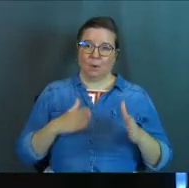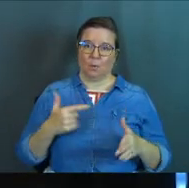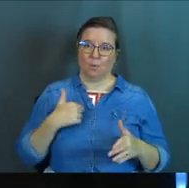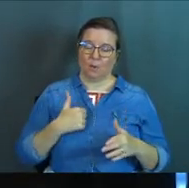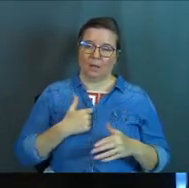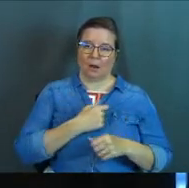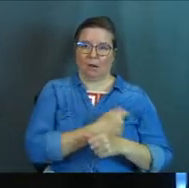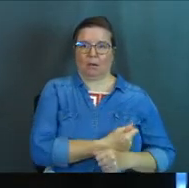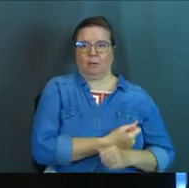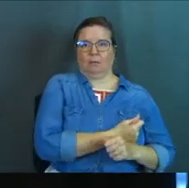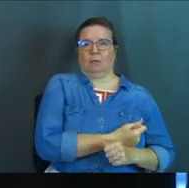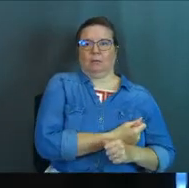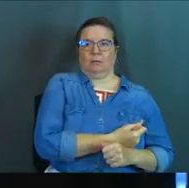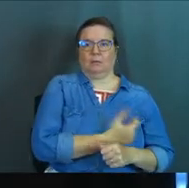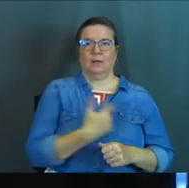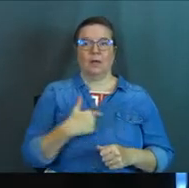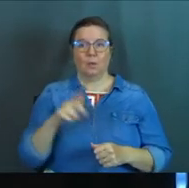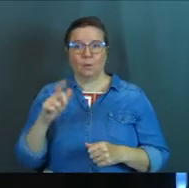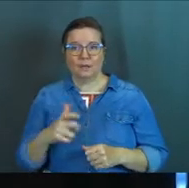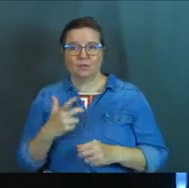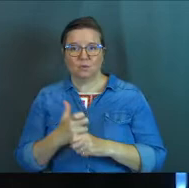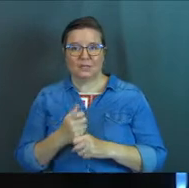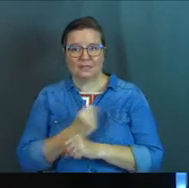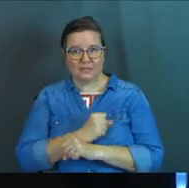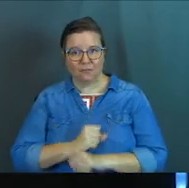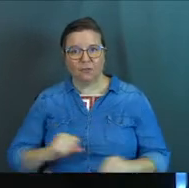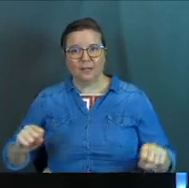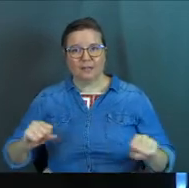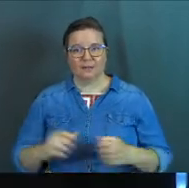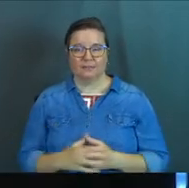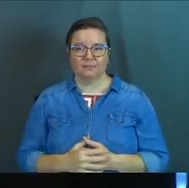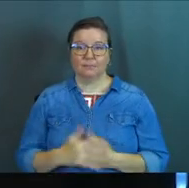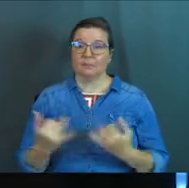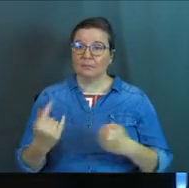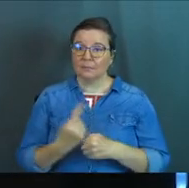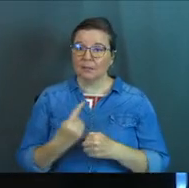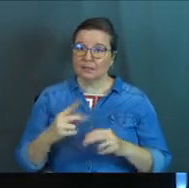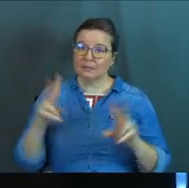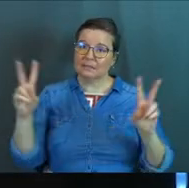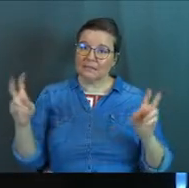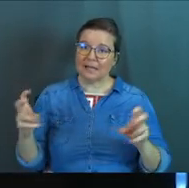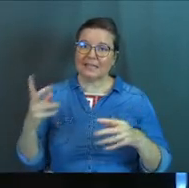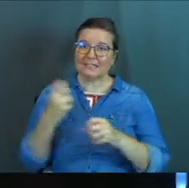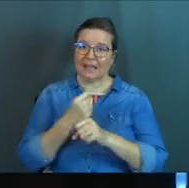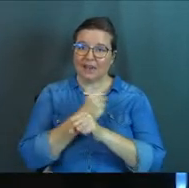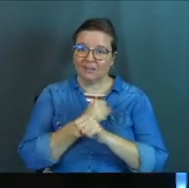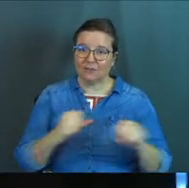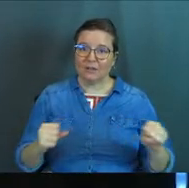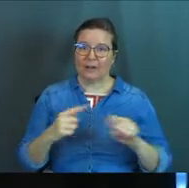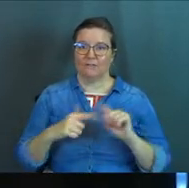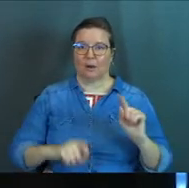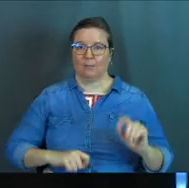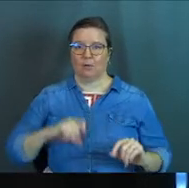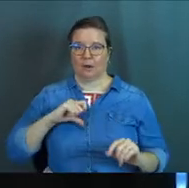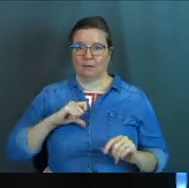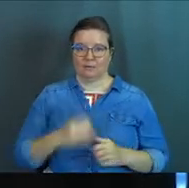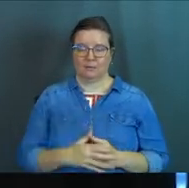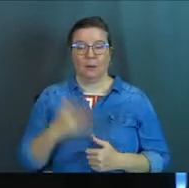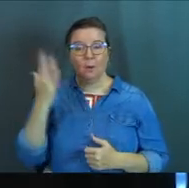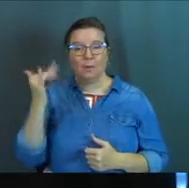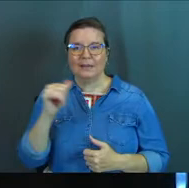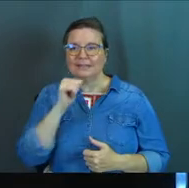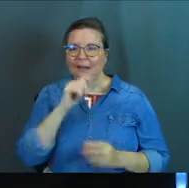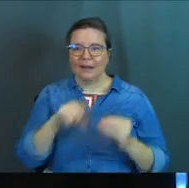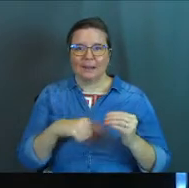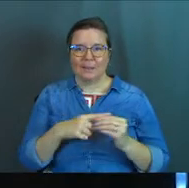we're bound up, and we need to get set free. So today's title is Get Free from Pride, because